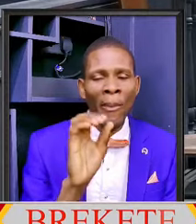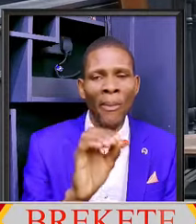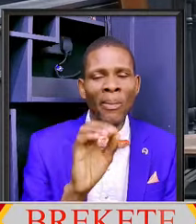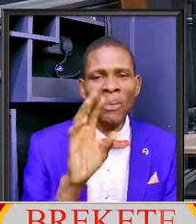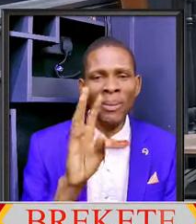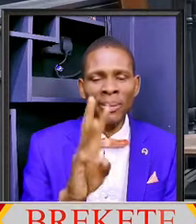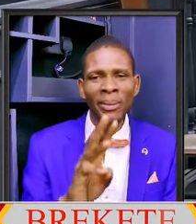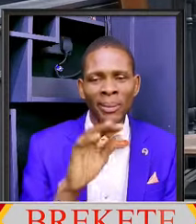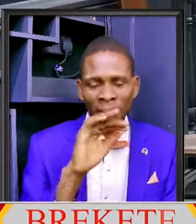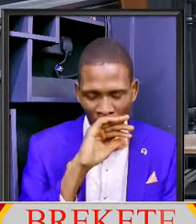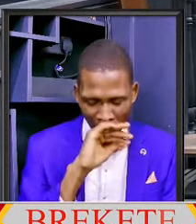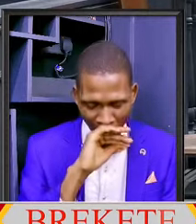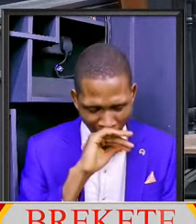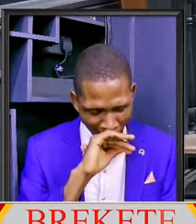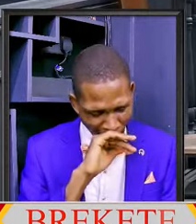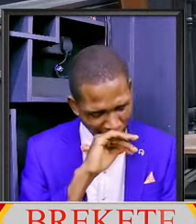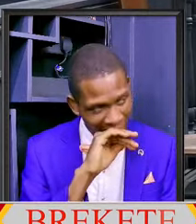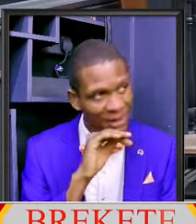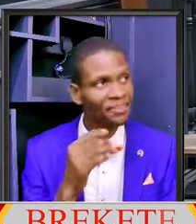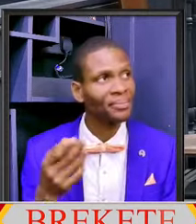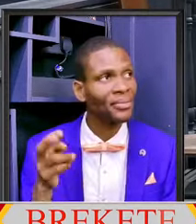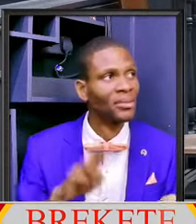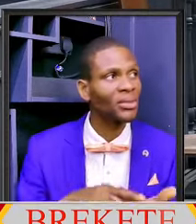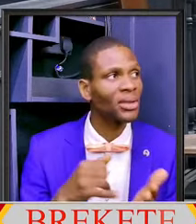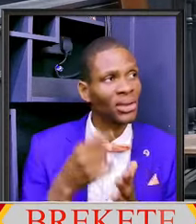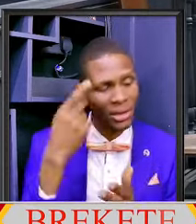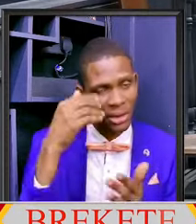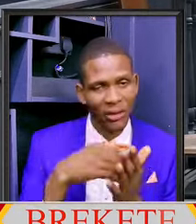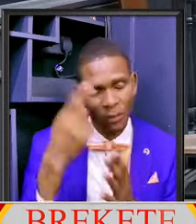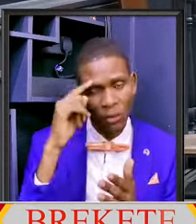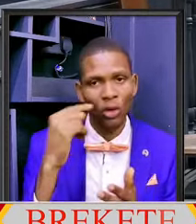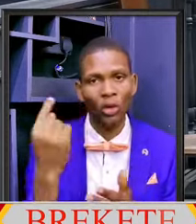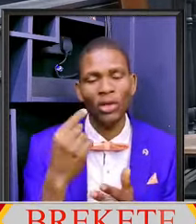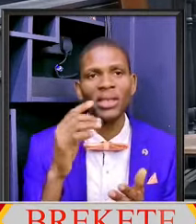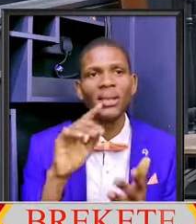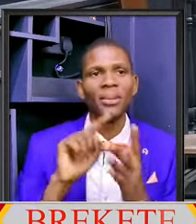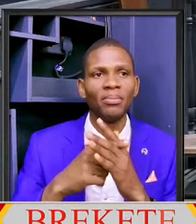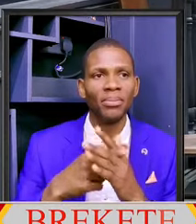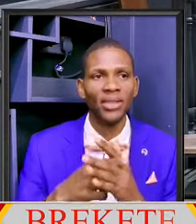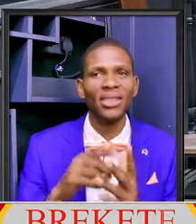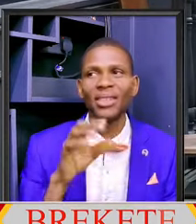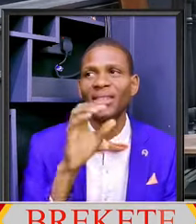081-7806-1406. Repeat them again for beans. So. For only beans, so